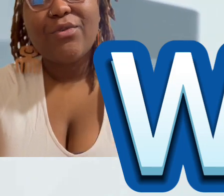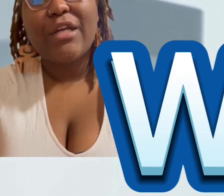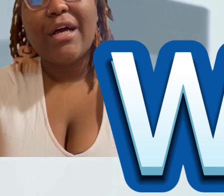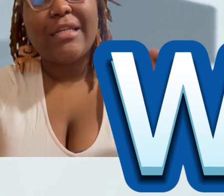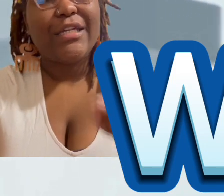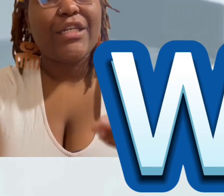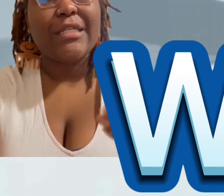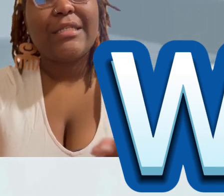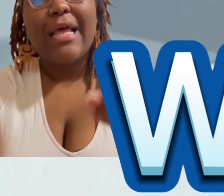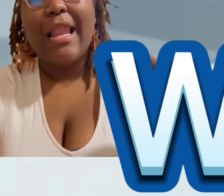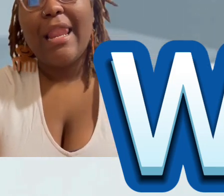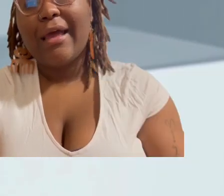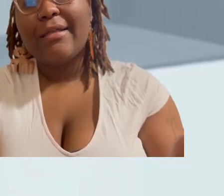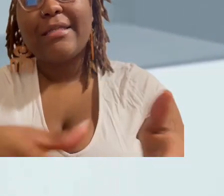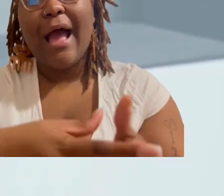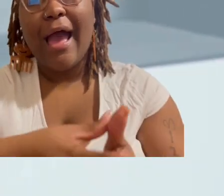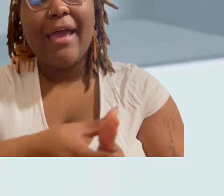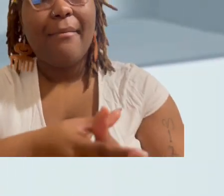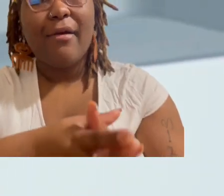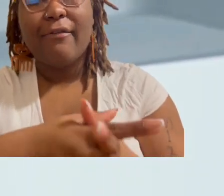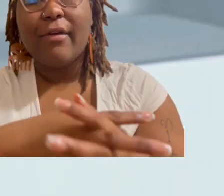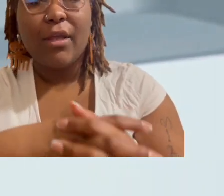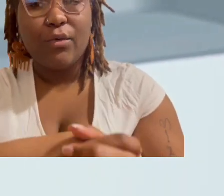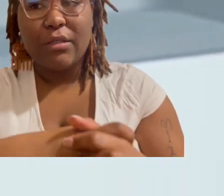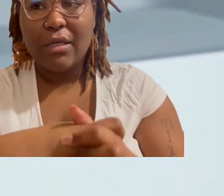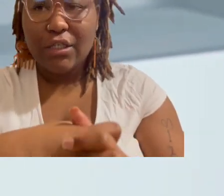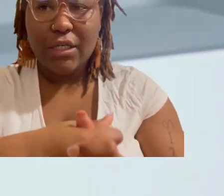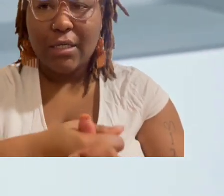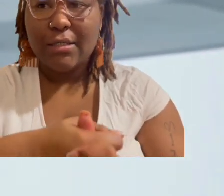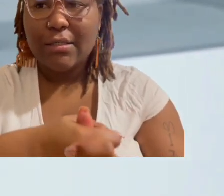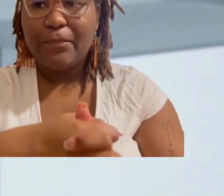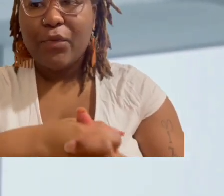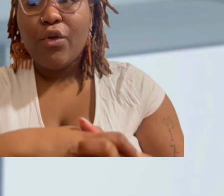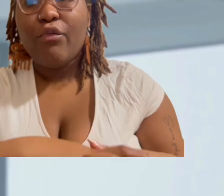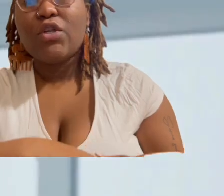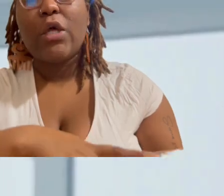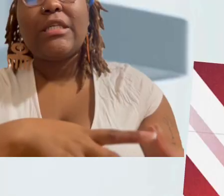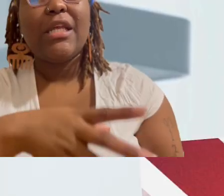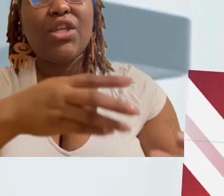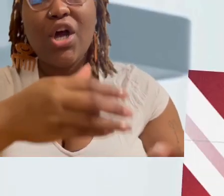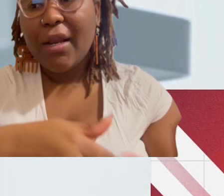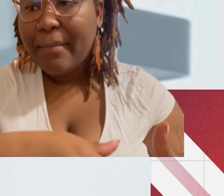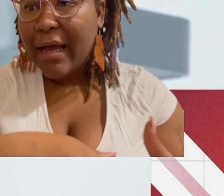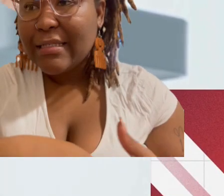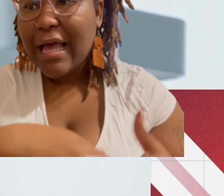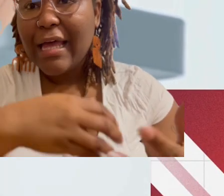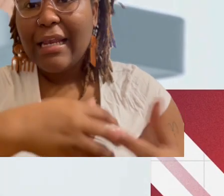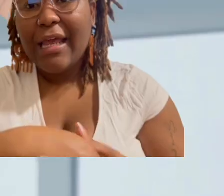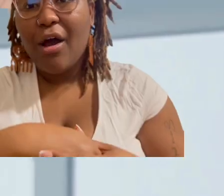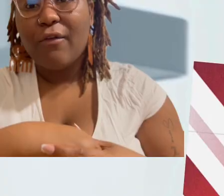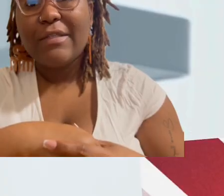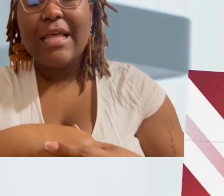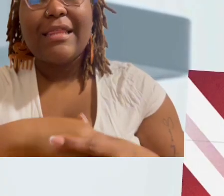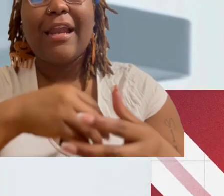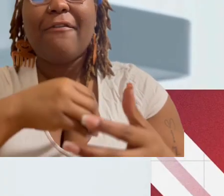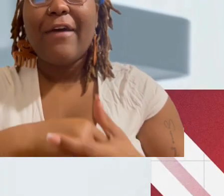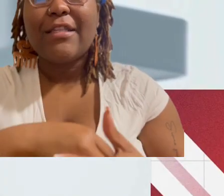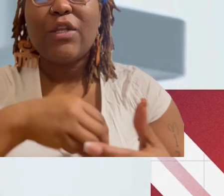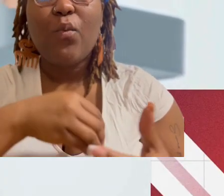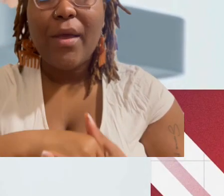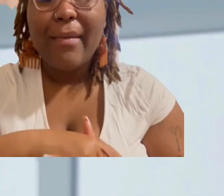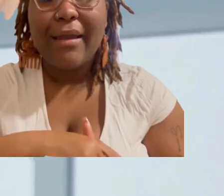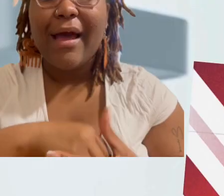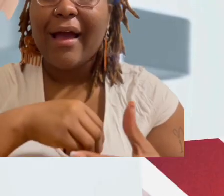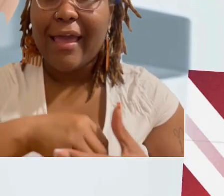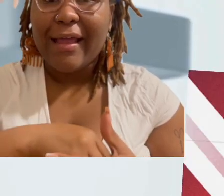and social conditions led to IMF negotiations, resulting in cutbacks and layoffs that